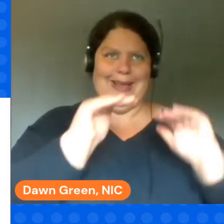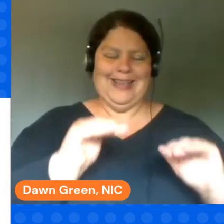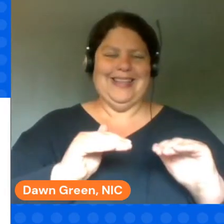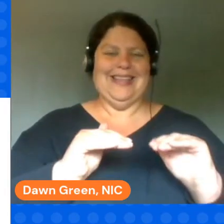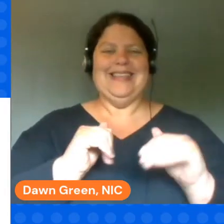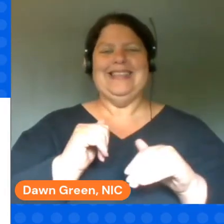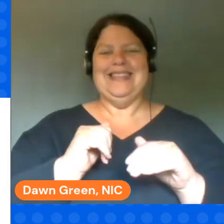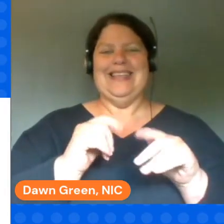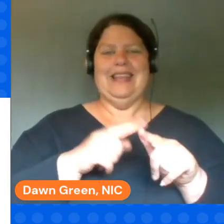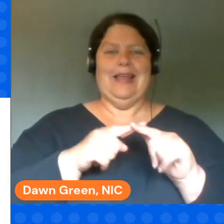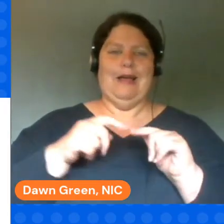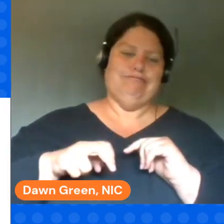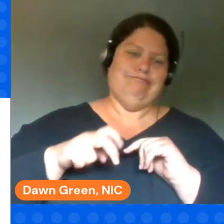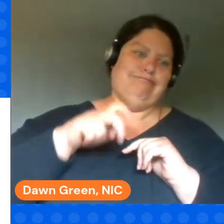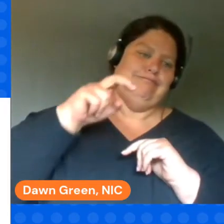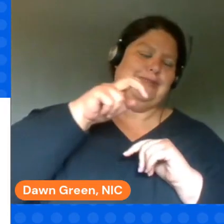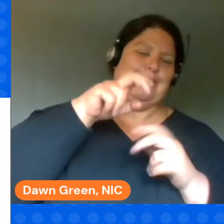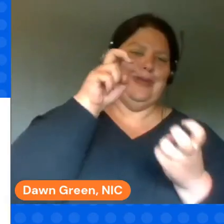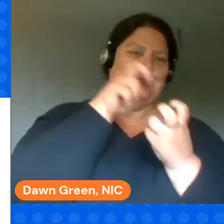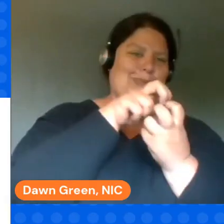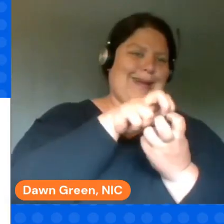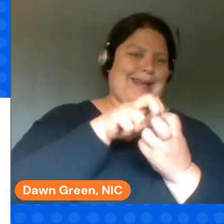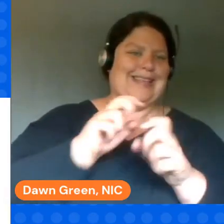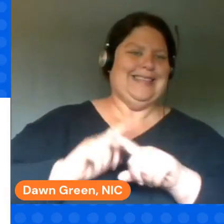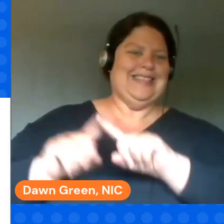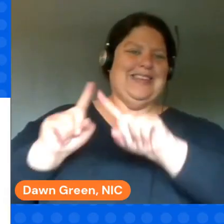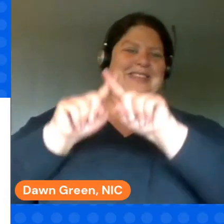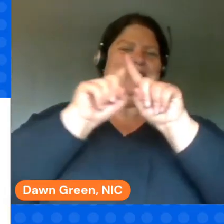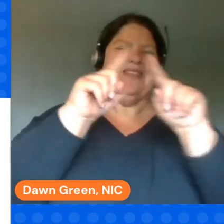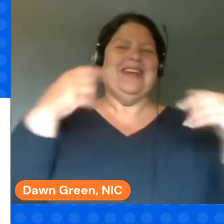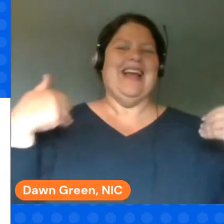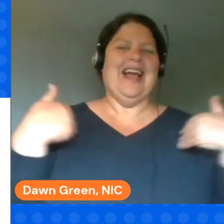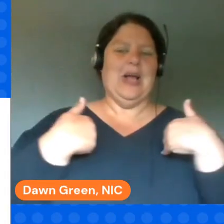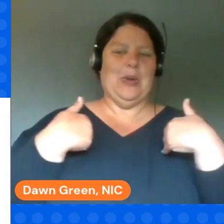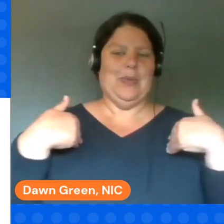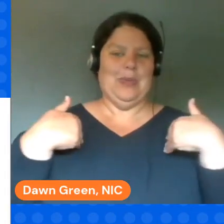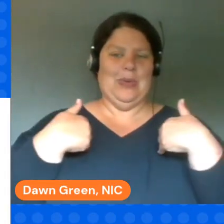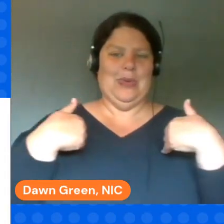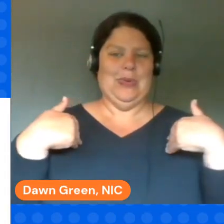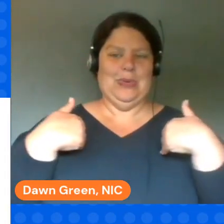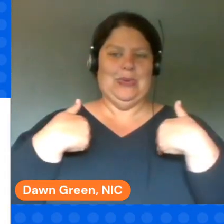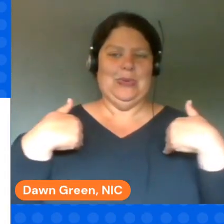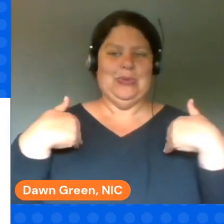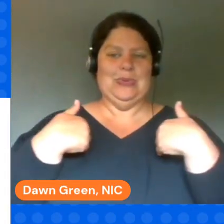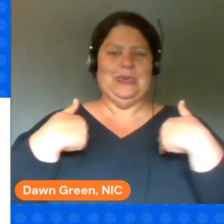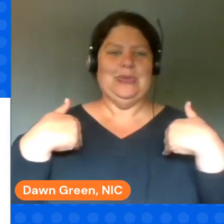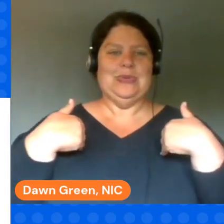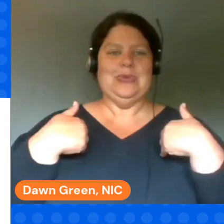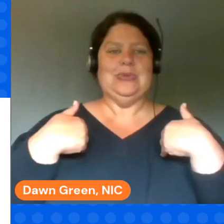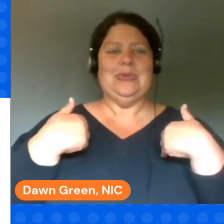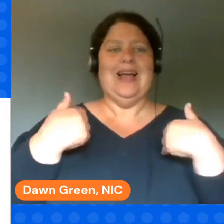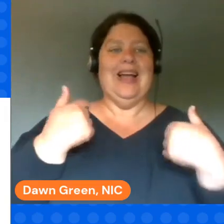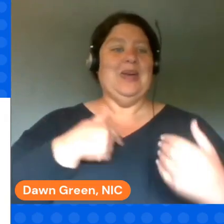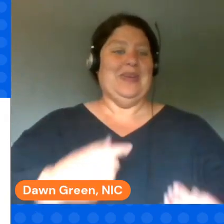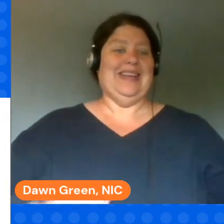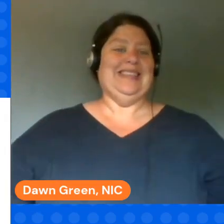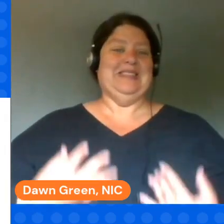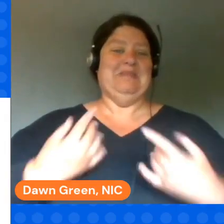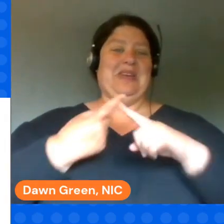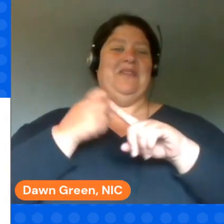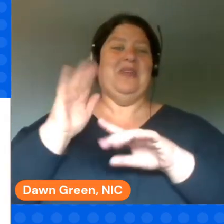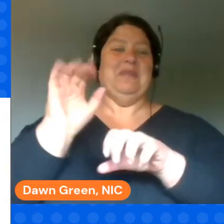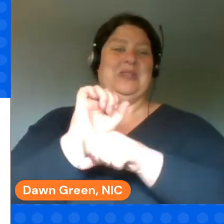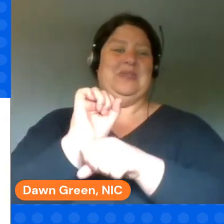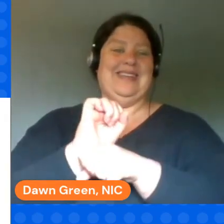up and there's squirrels. So there's different animals. So we were inspired by the work of Toshio Iwai,